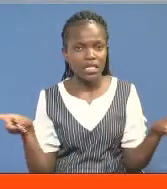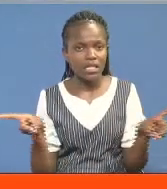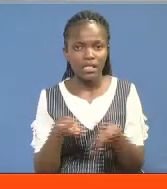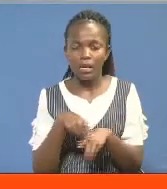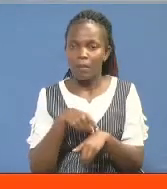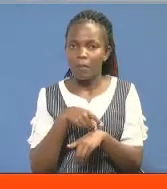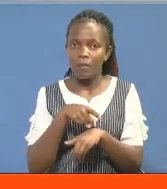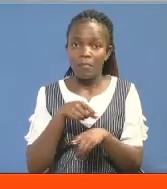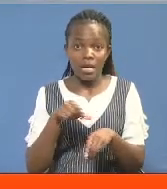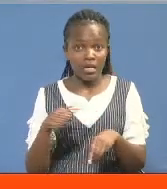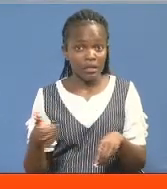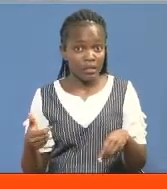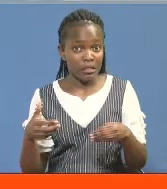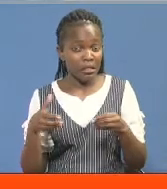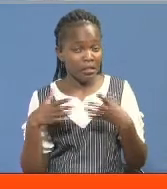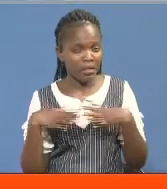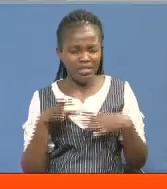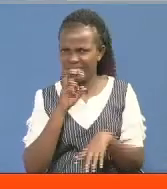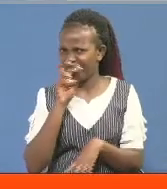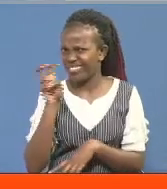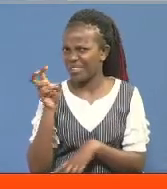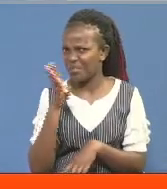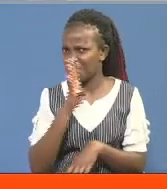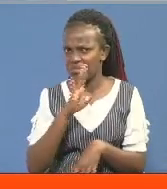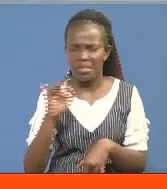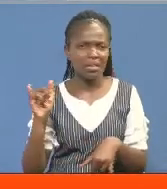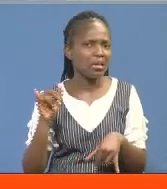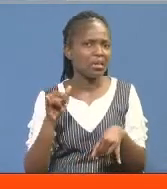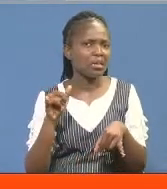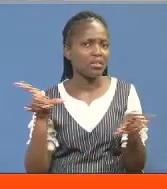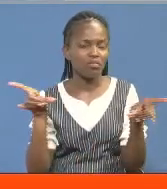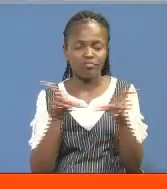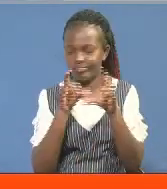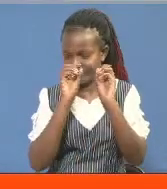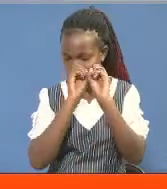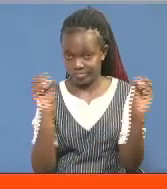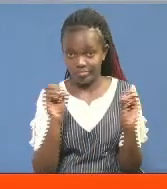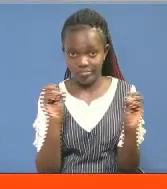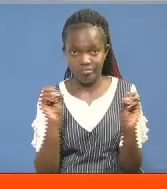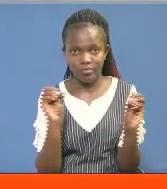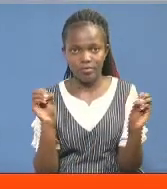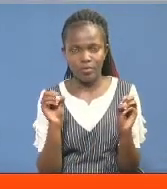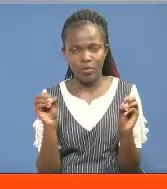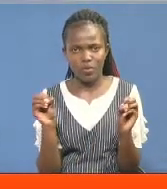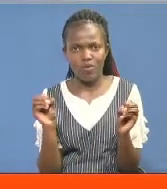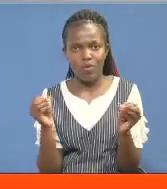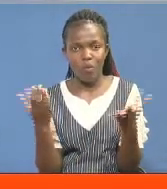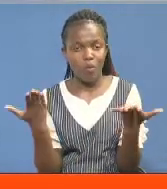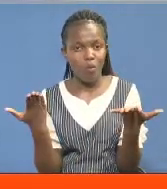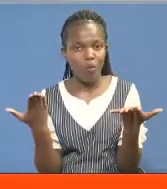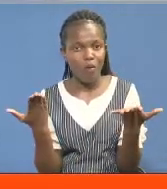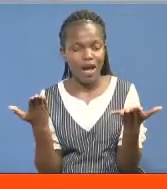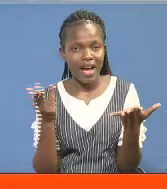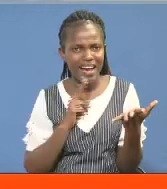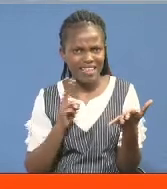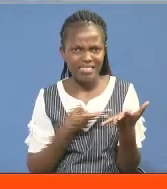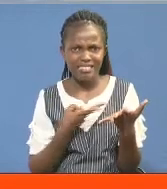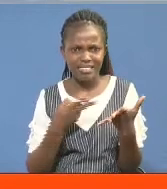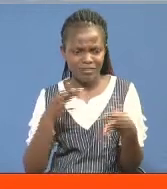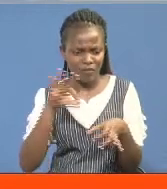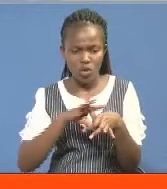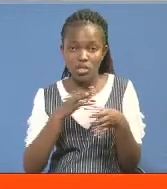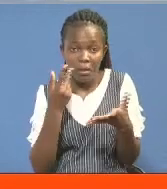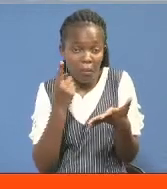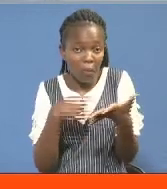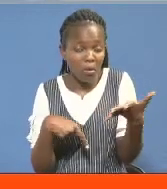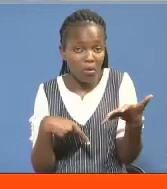document. I have talked to members of the public. They have not seen that document. So what are we voting? What are we approving if we do not